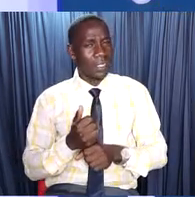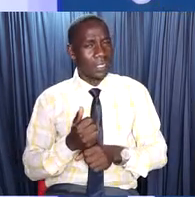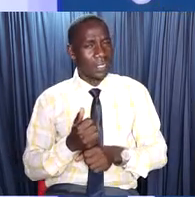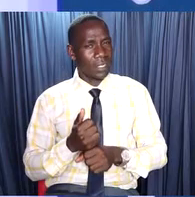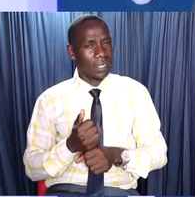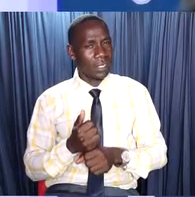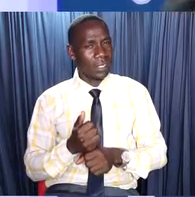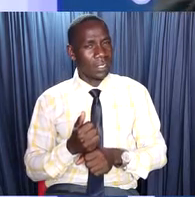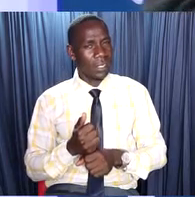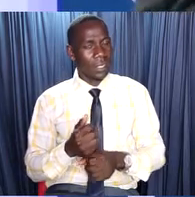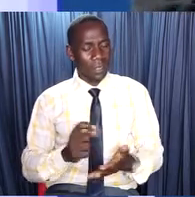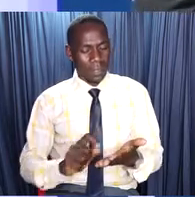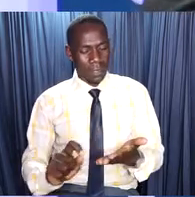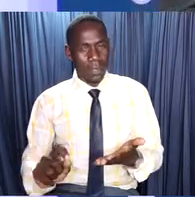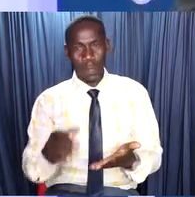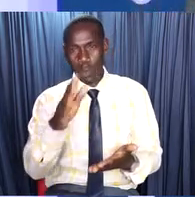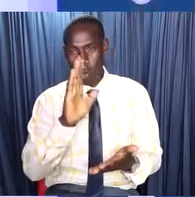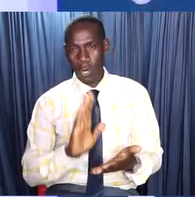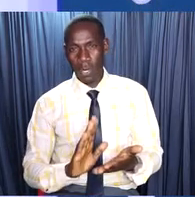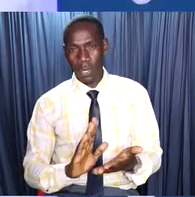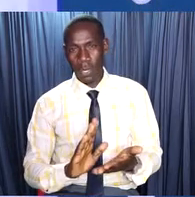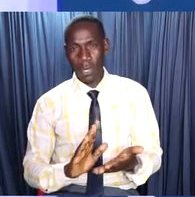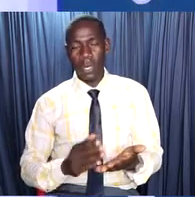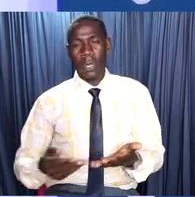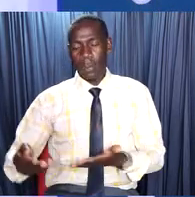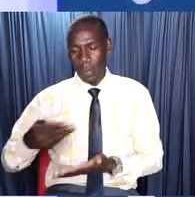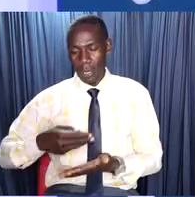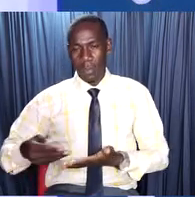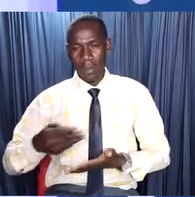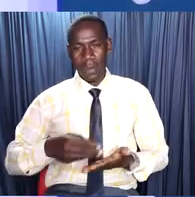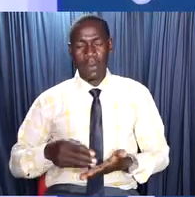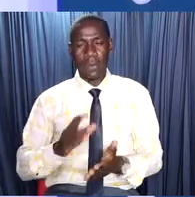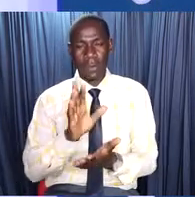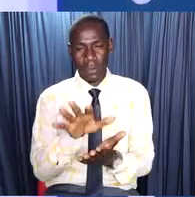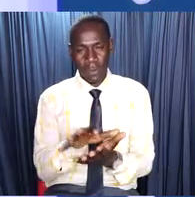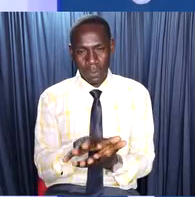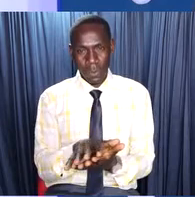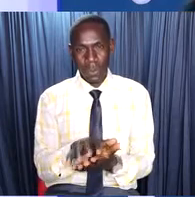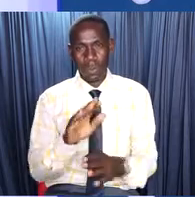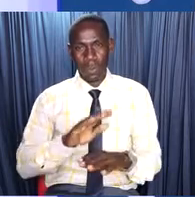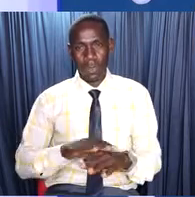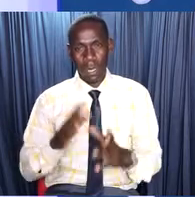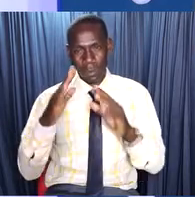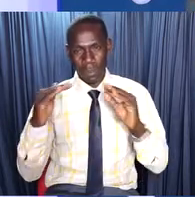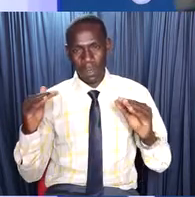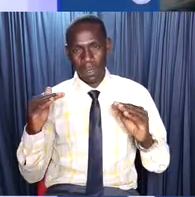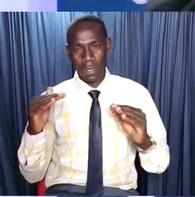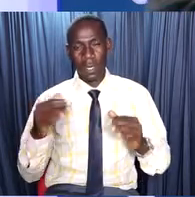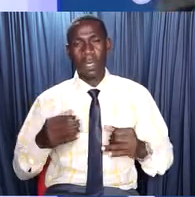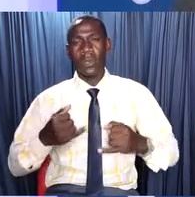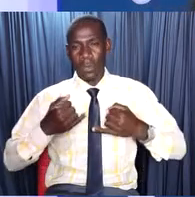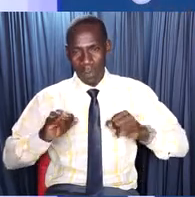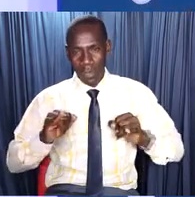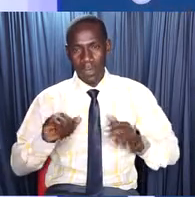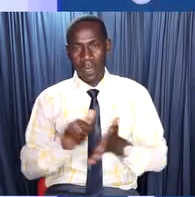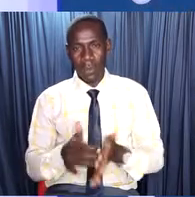get? Tuliandikiwa na Mungu. You are commanded by God. Sawa kamili galani kwa bring full tithes to the storehouse. Mnijaribu kwa njia